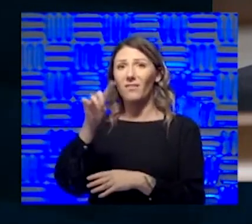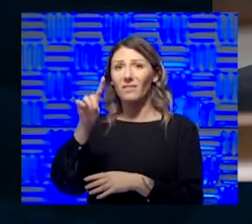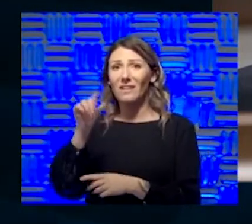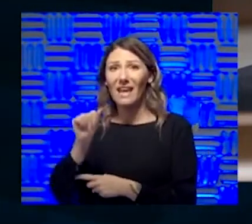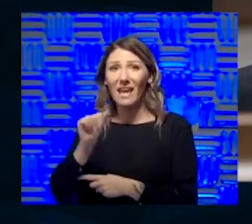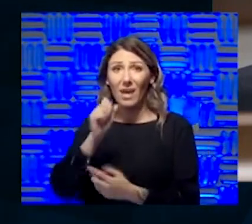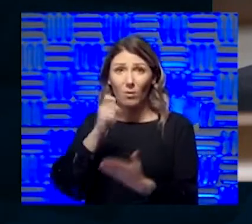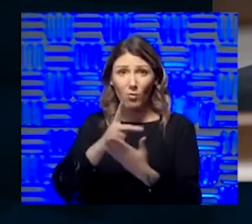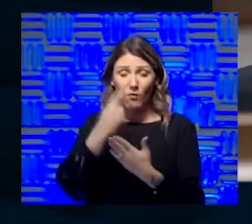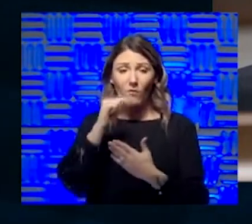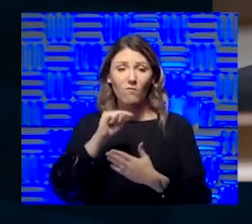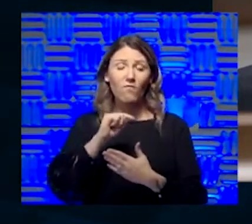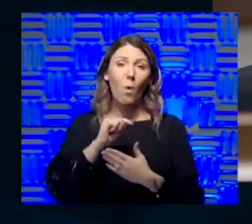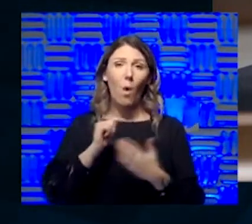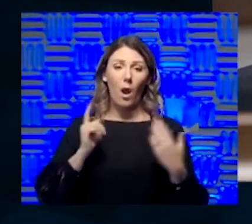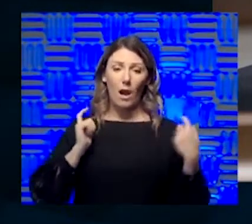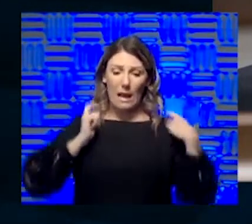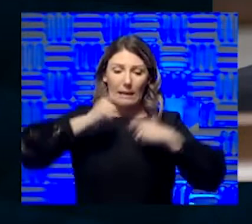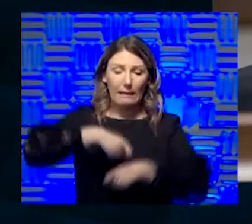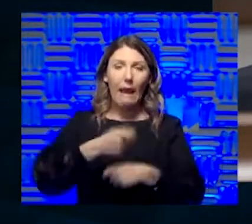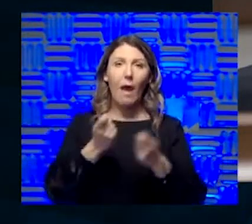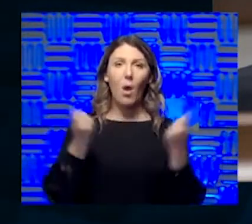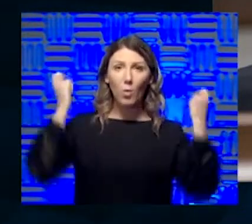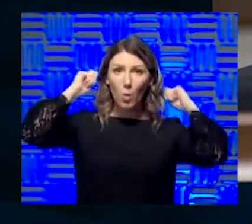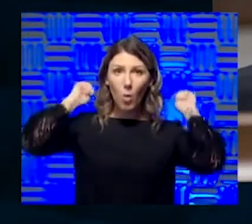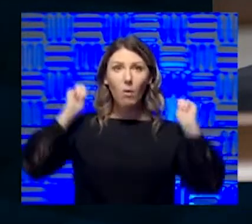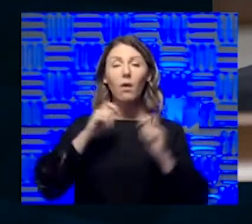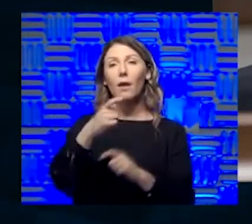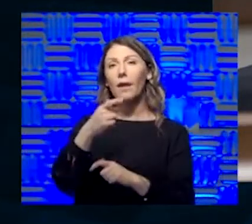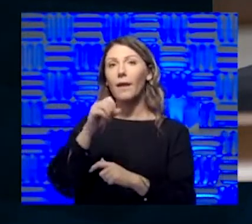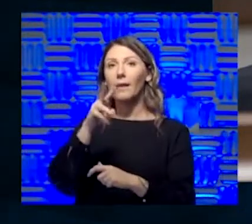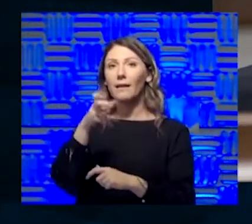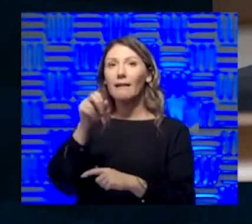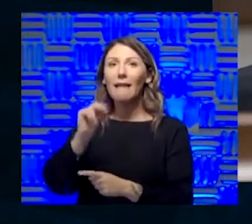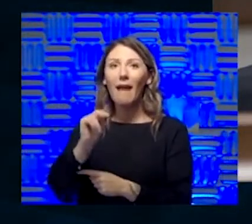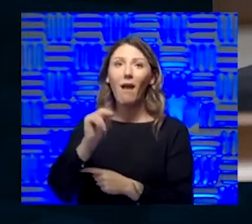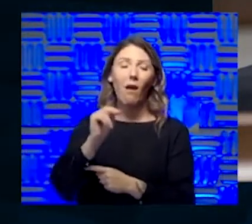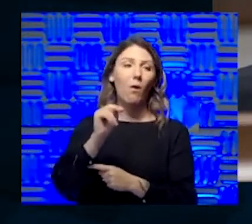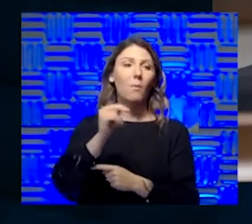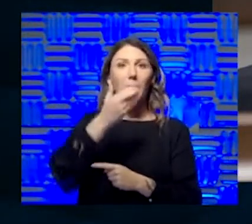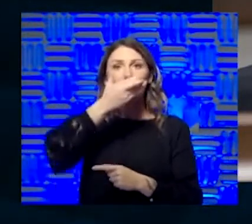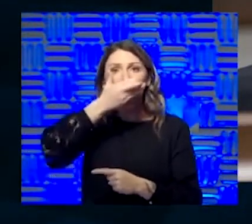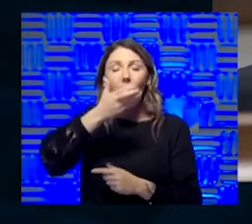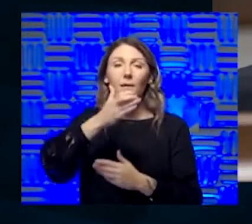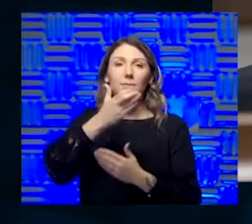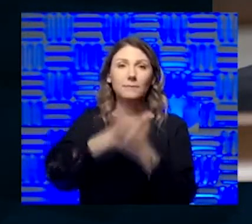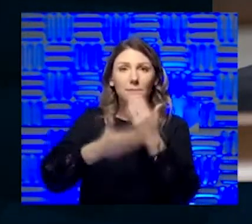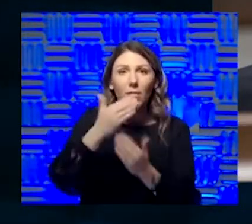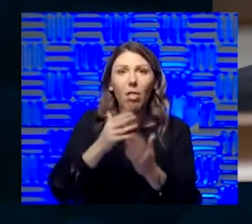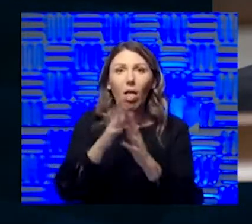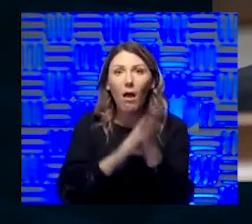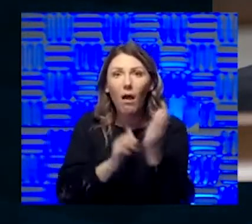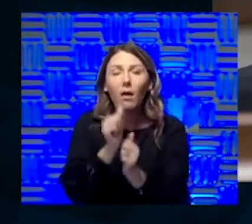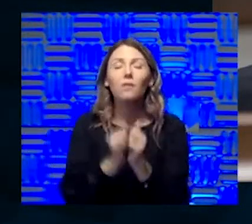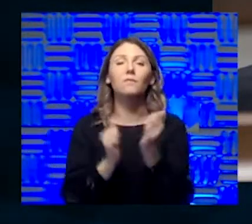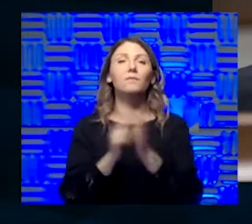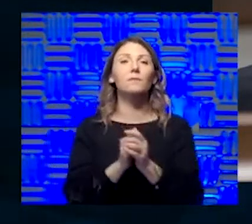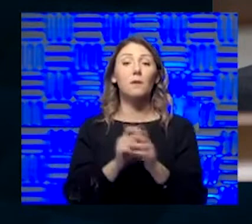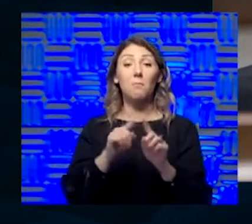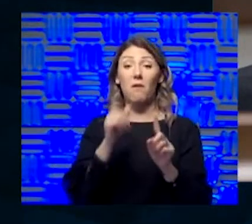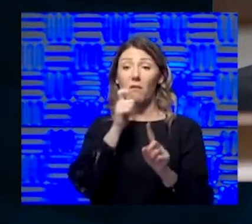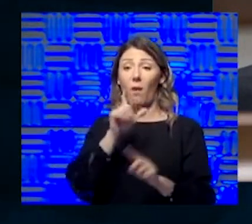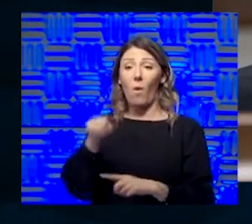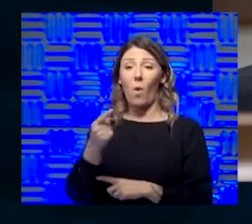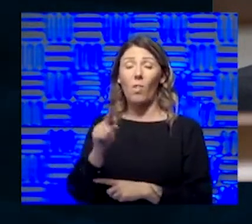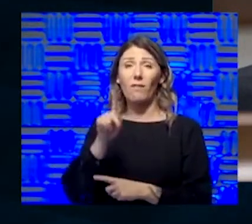and masks and gloves into the hands of those who need it. Not only those at KU Health System, but our emergency preparedness